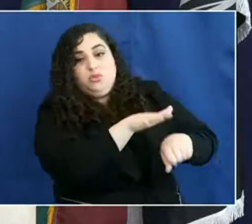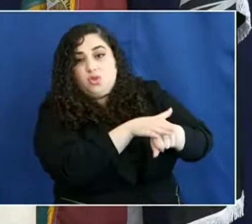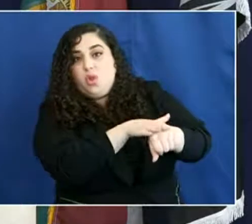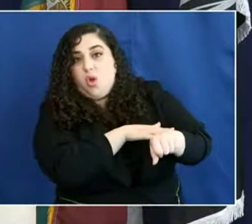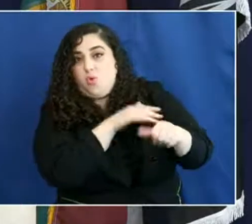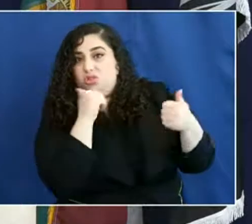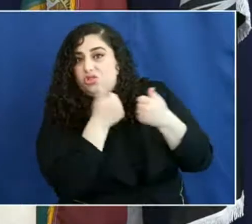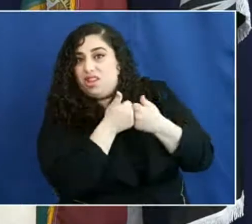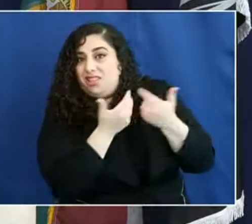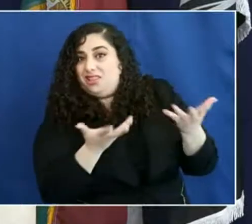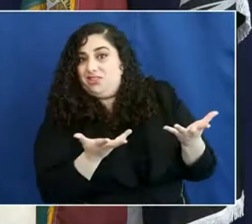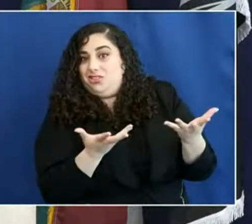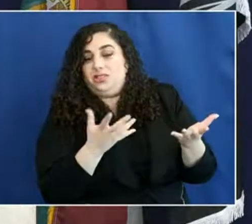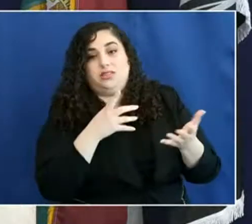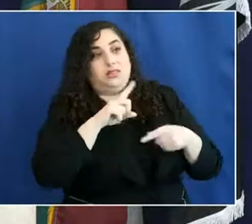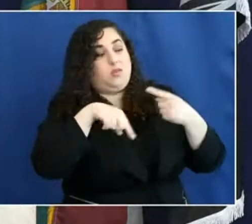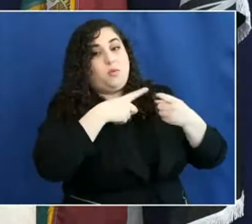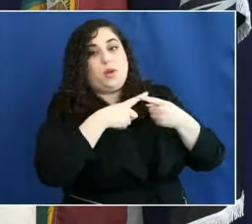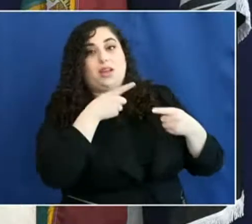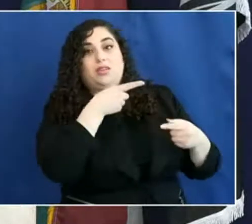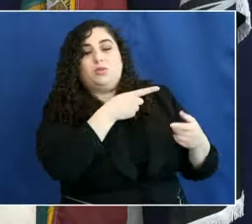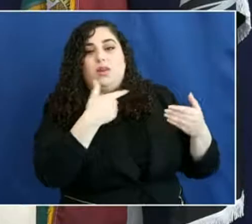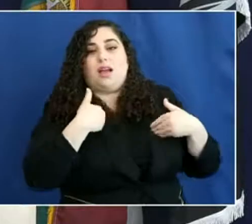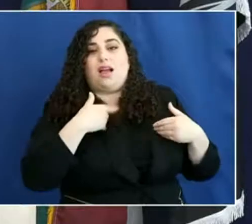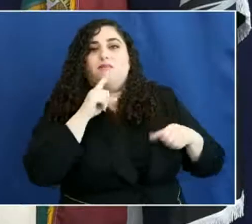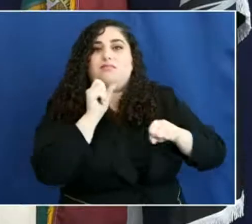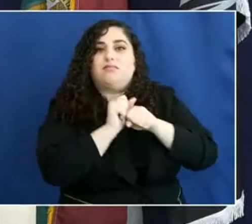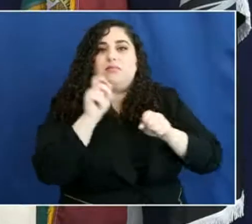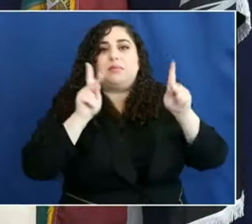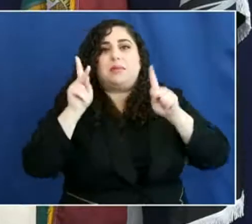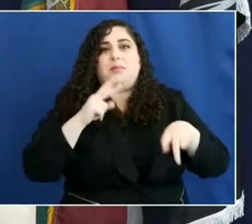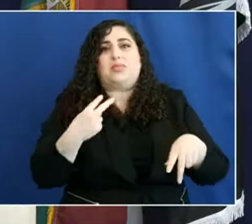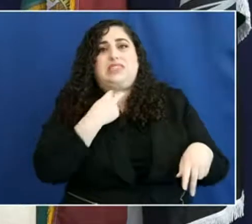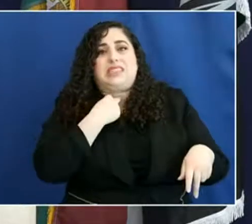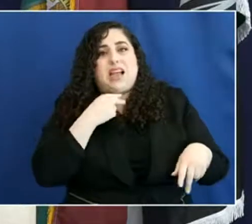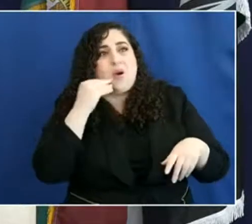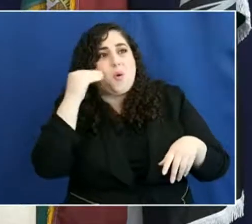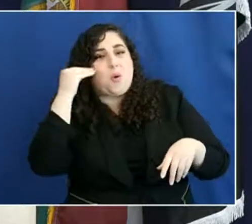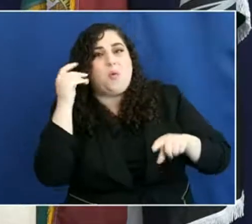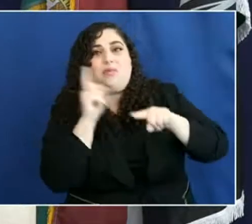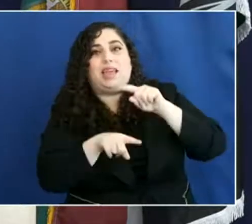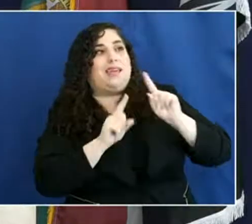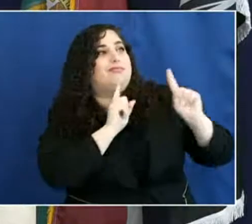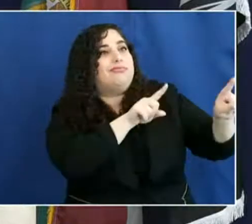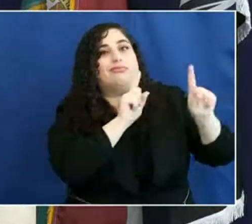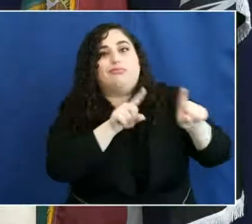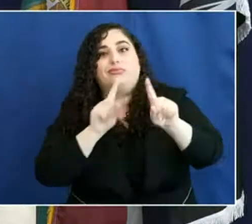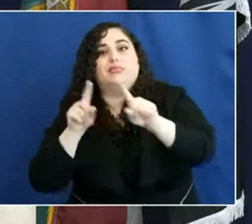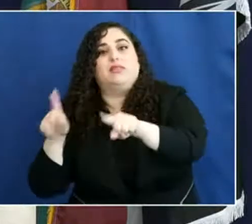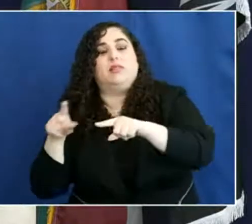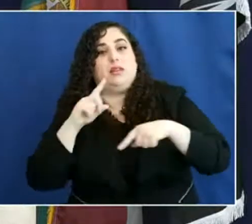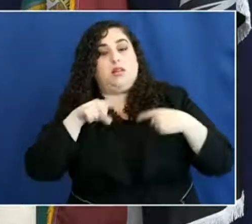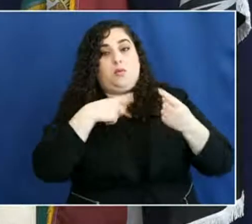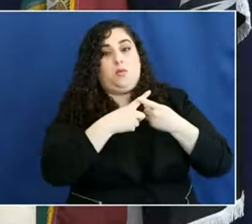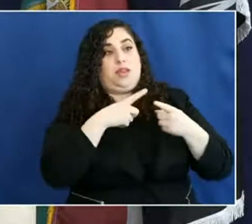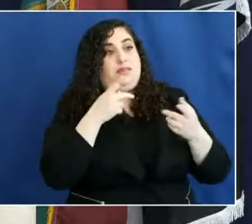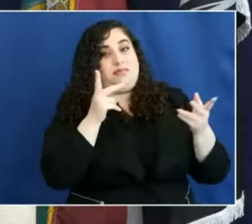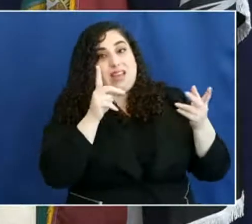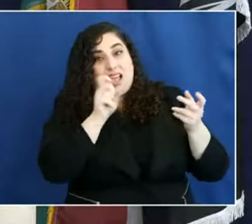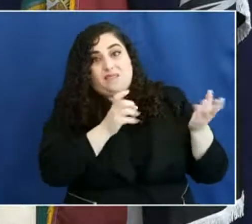who is homebound and you have to take all of the infrastructure associated with administering a vaccine to someone's